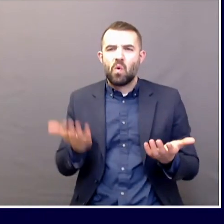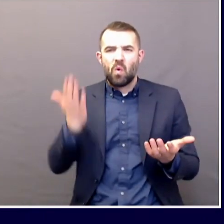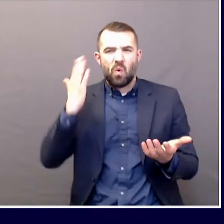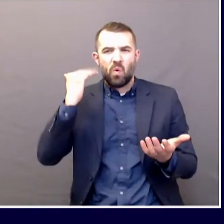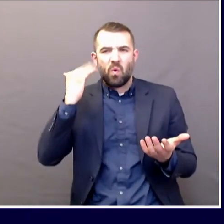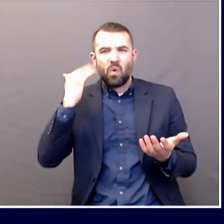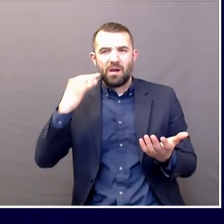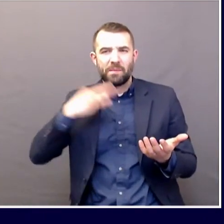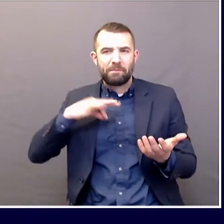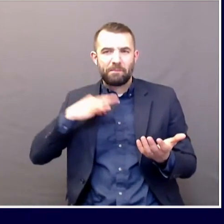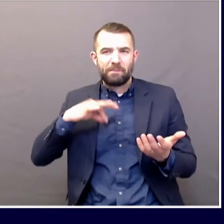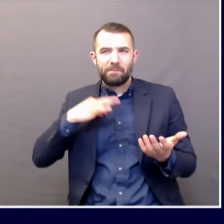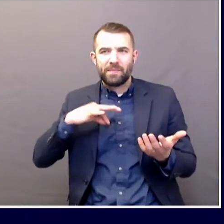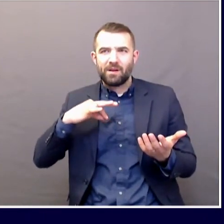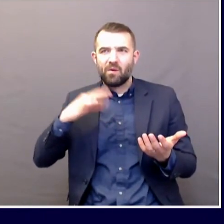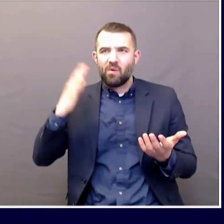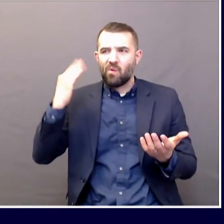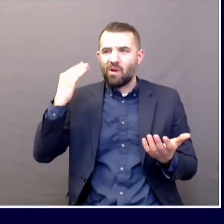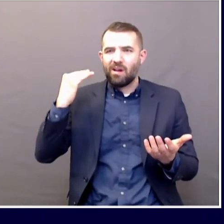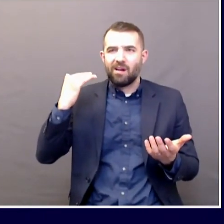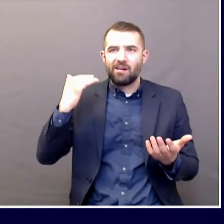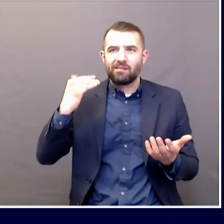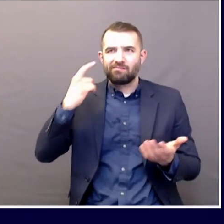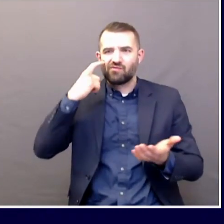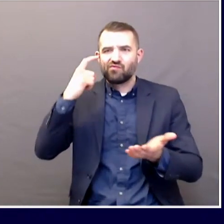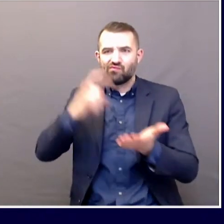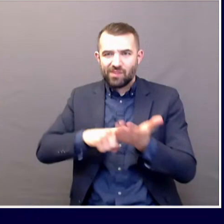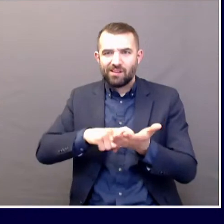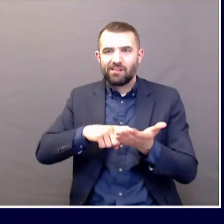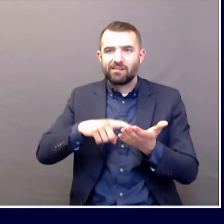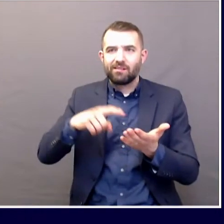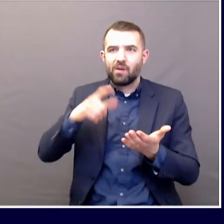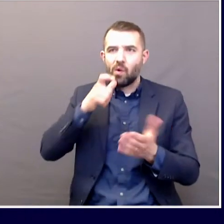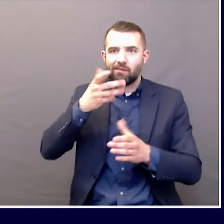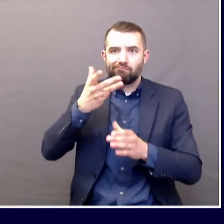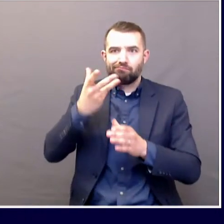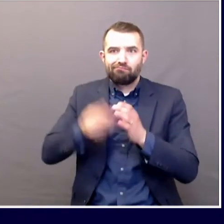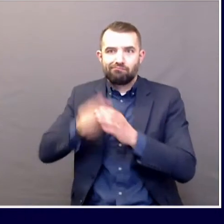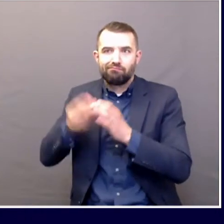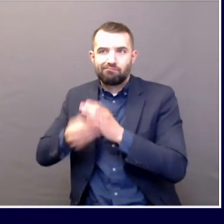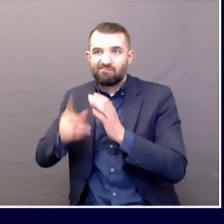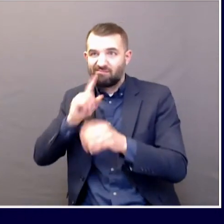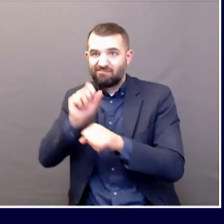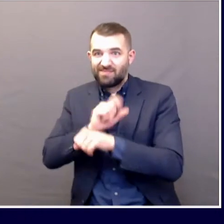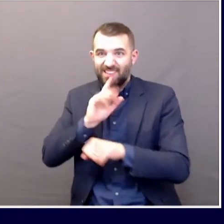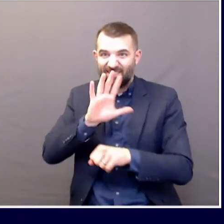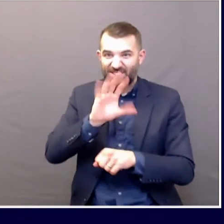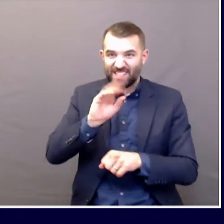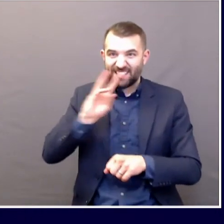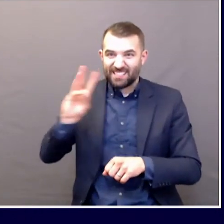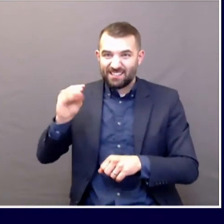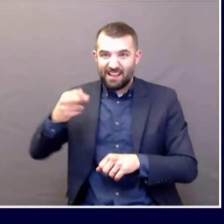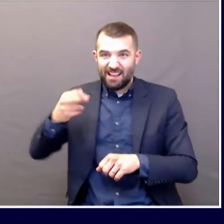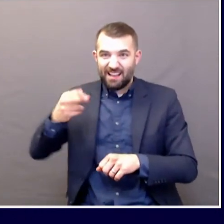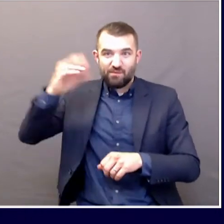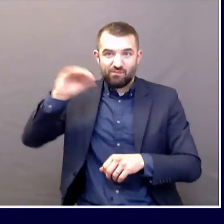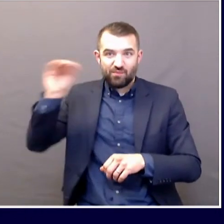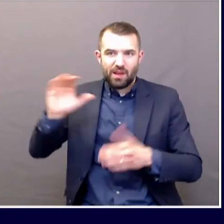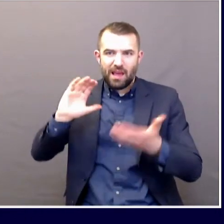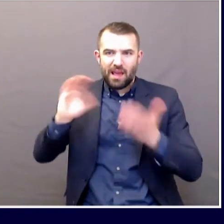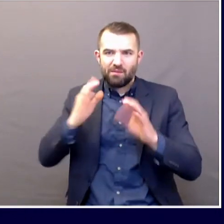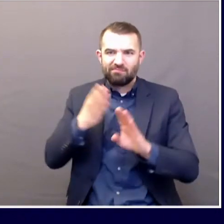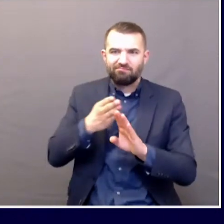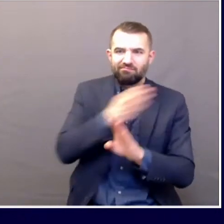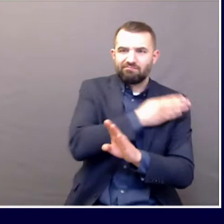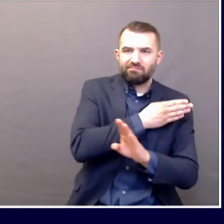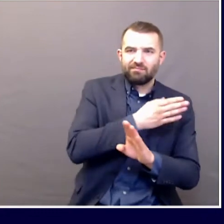had higher rates of death than younger people. Mm-hmm. I think one immediate and relevant difference is the significantly,